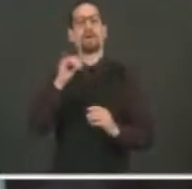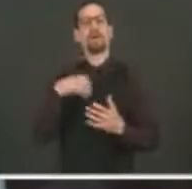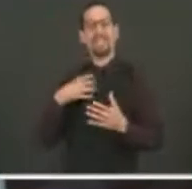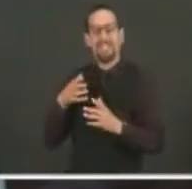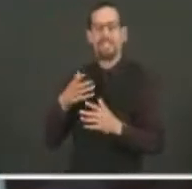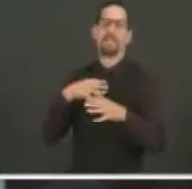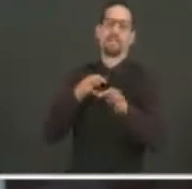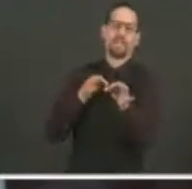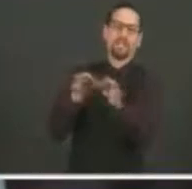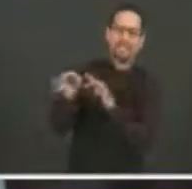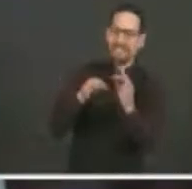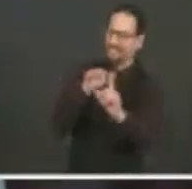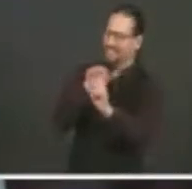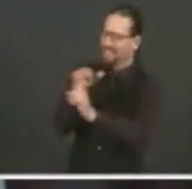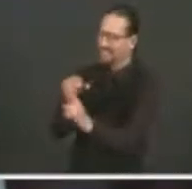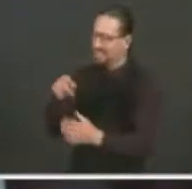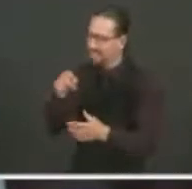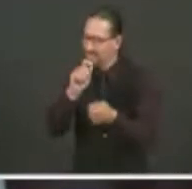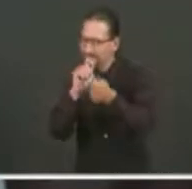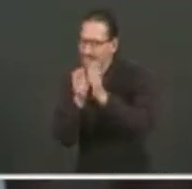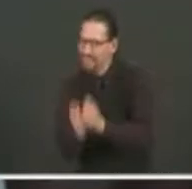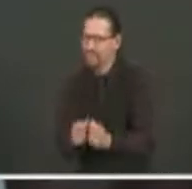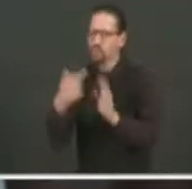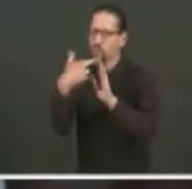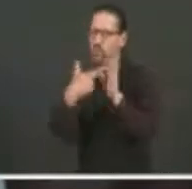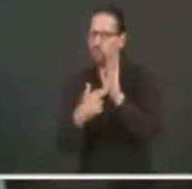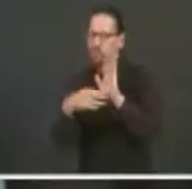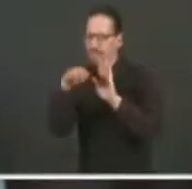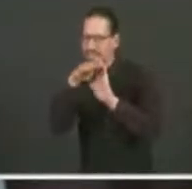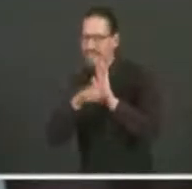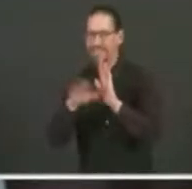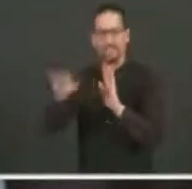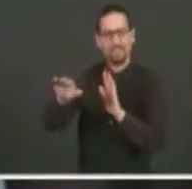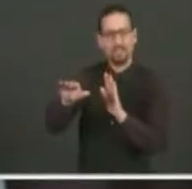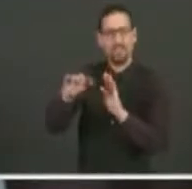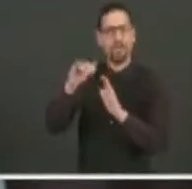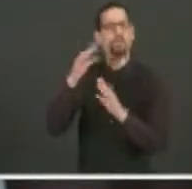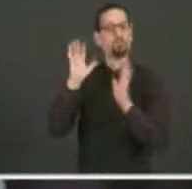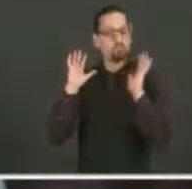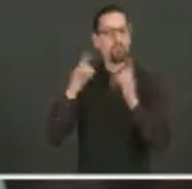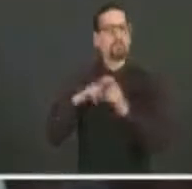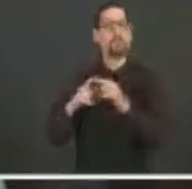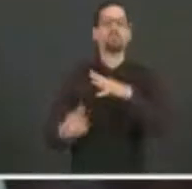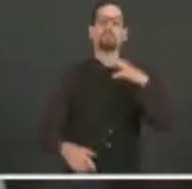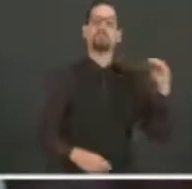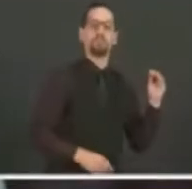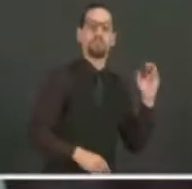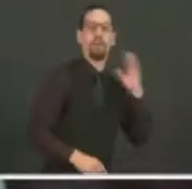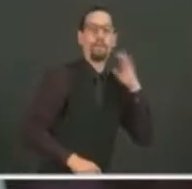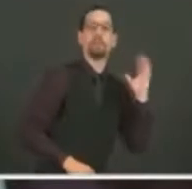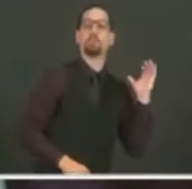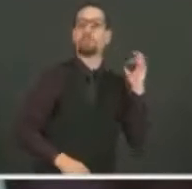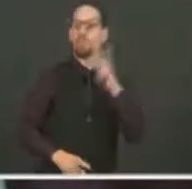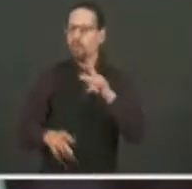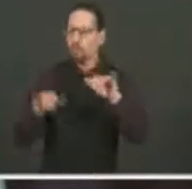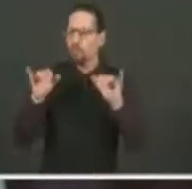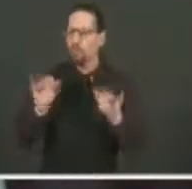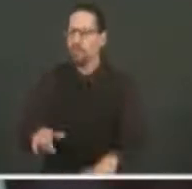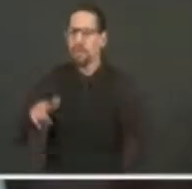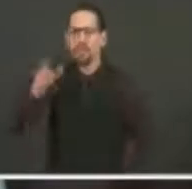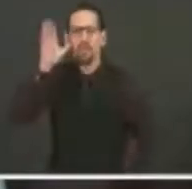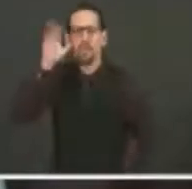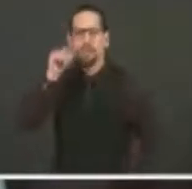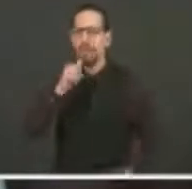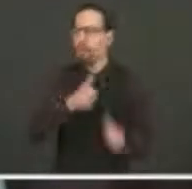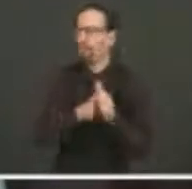comply. And if, however, you're flagrantly and continuously violating the rules, then we are going to fine you and in the worst